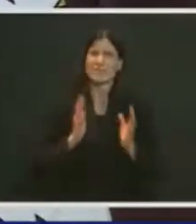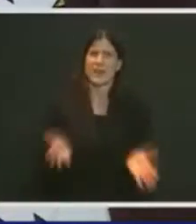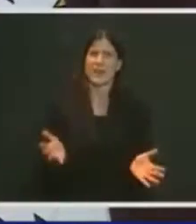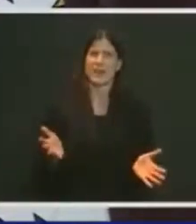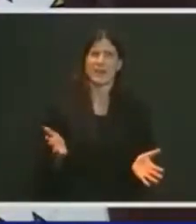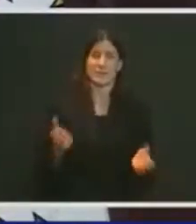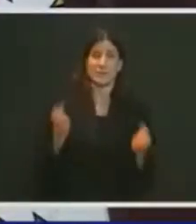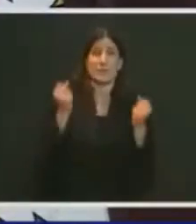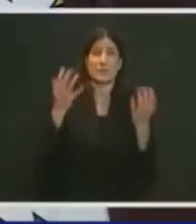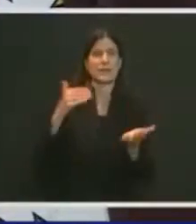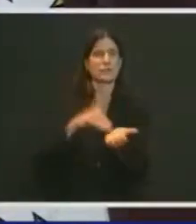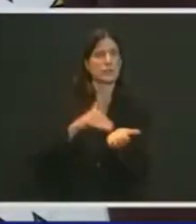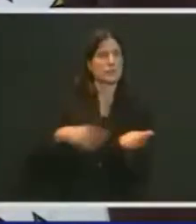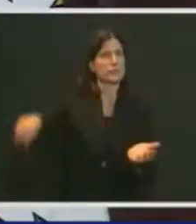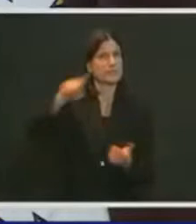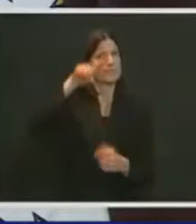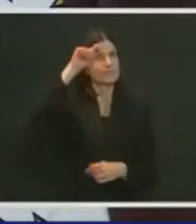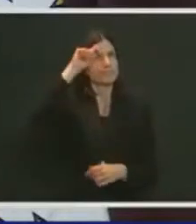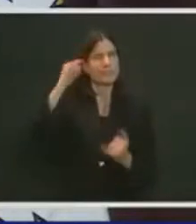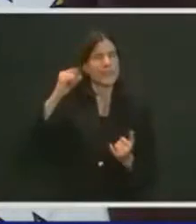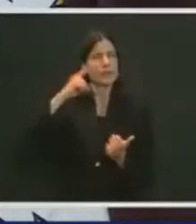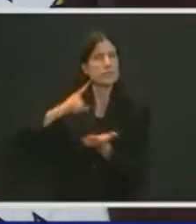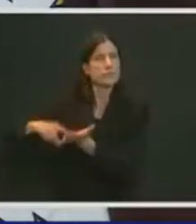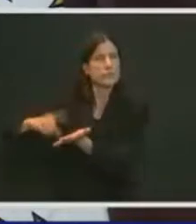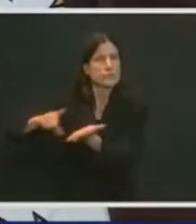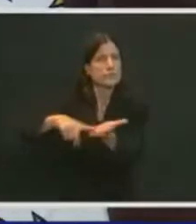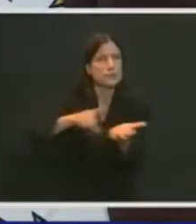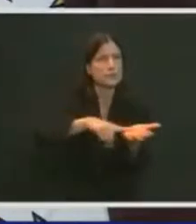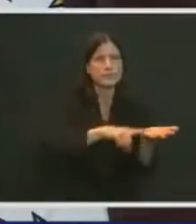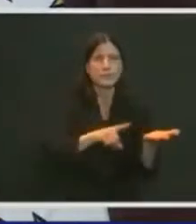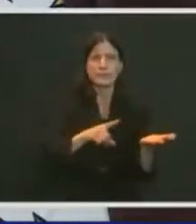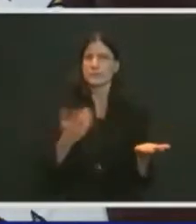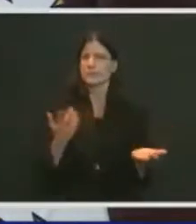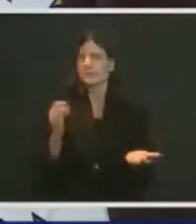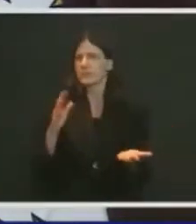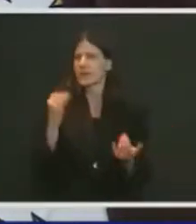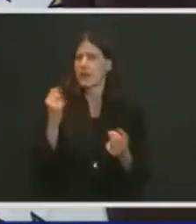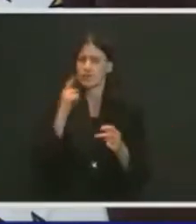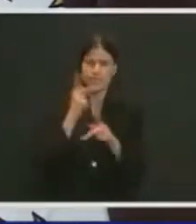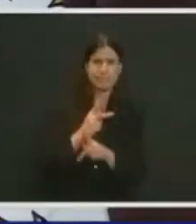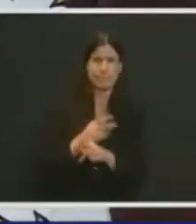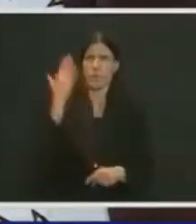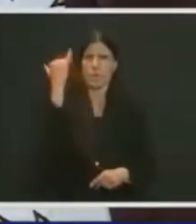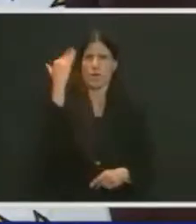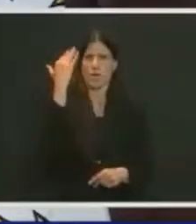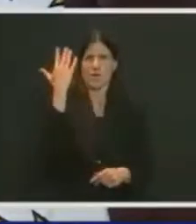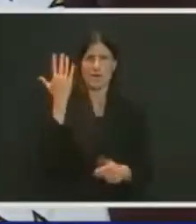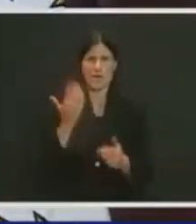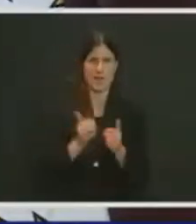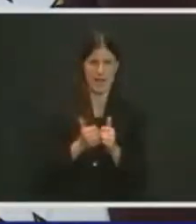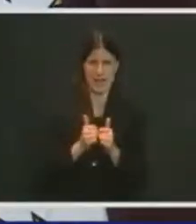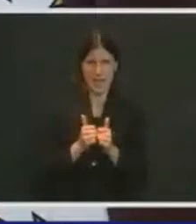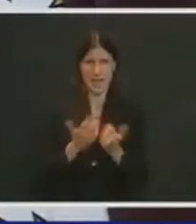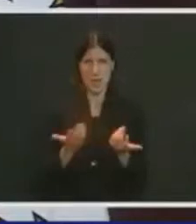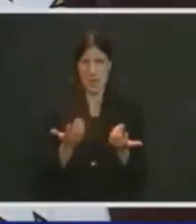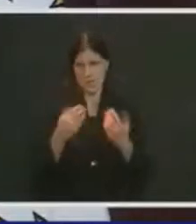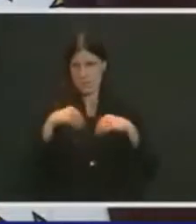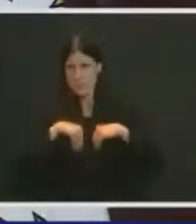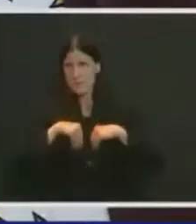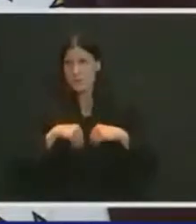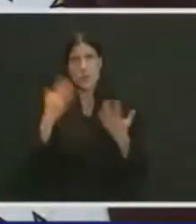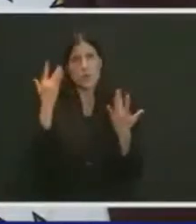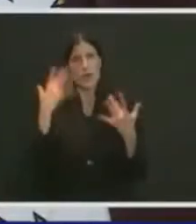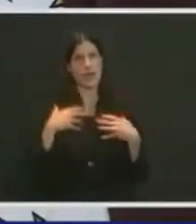able to continue to monitor and care for them? So we want to make sure that we're learning everything we can with the tests.